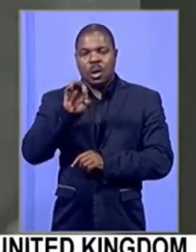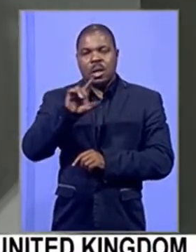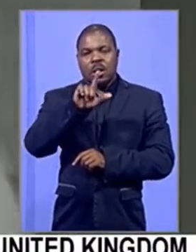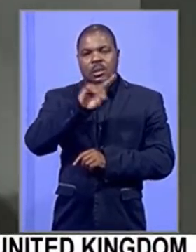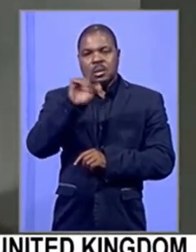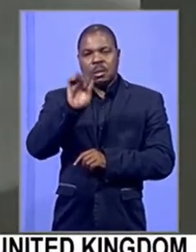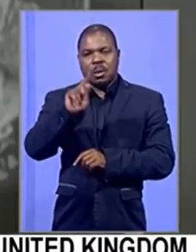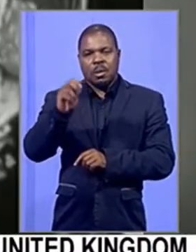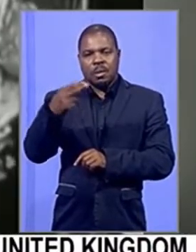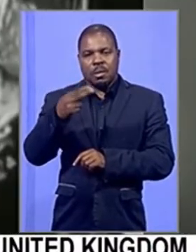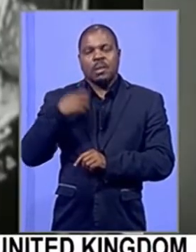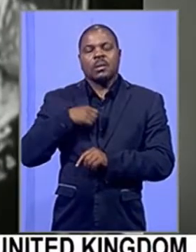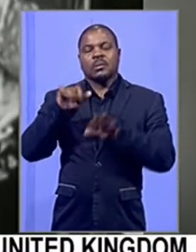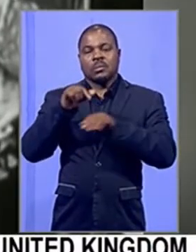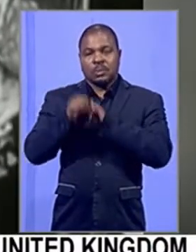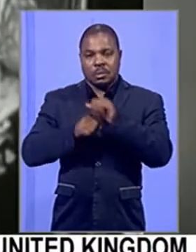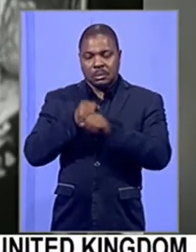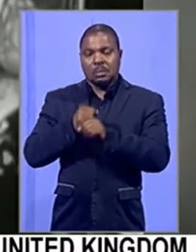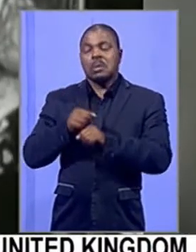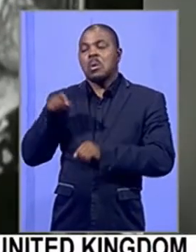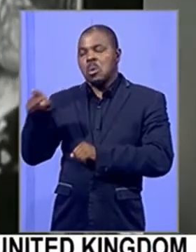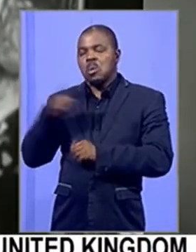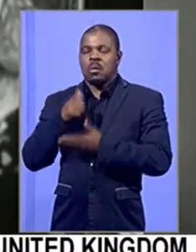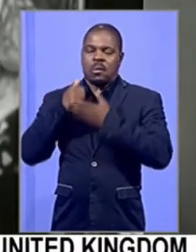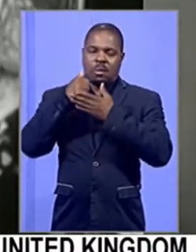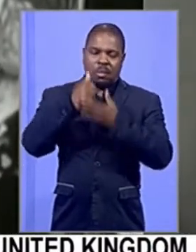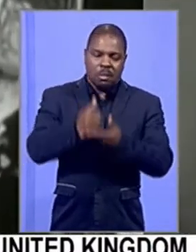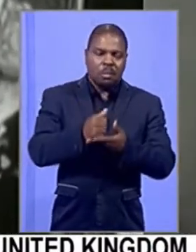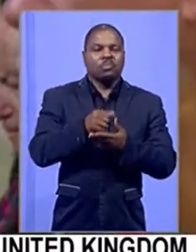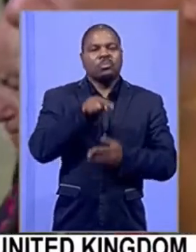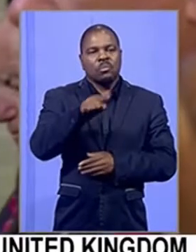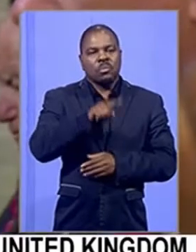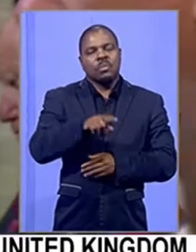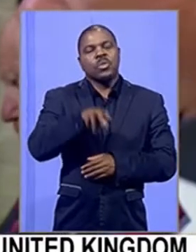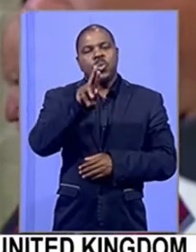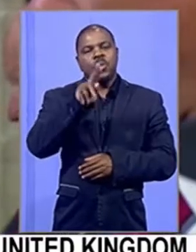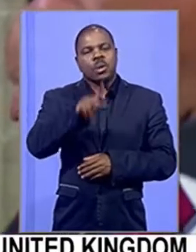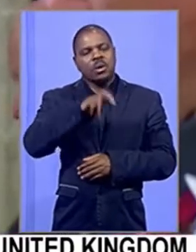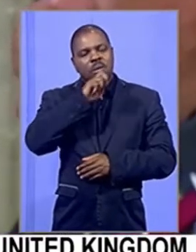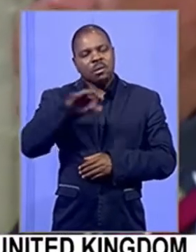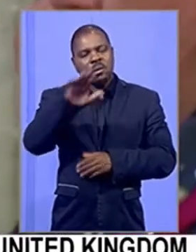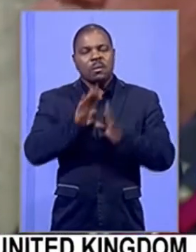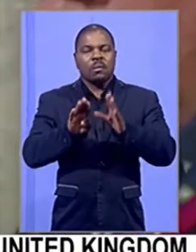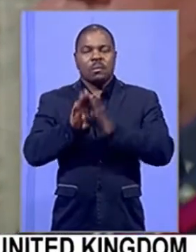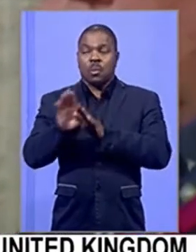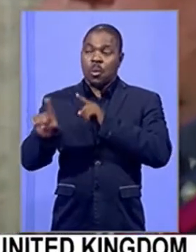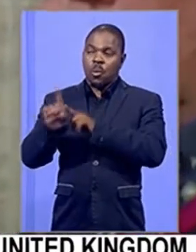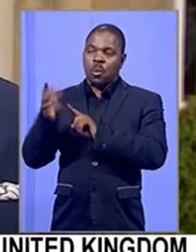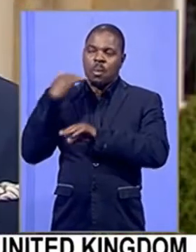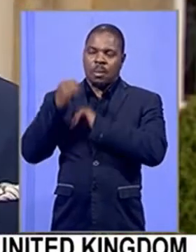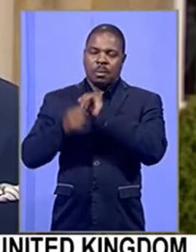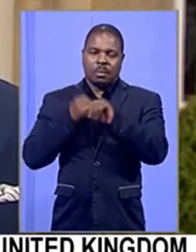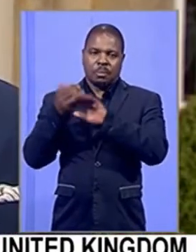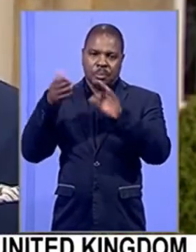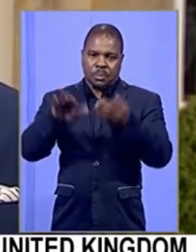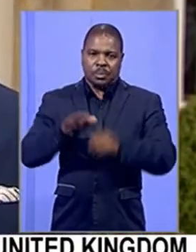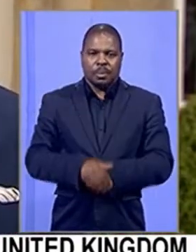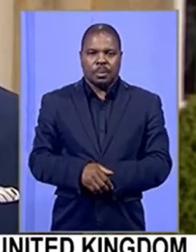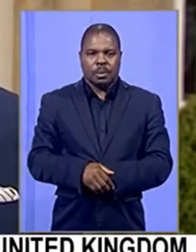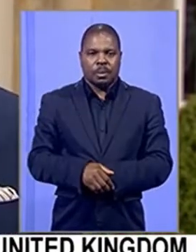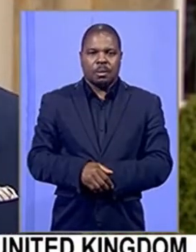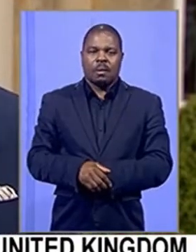17 gape o ile a thuša gape go aga le go mosafatša bogoši bja maesimane o hlokofetše ngwagola. My dear